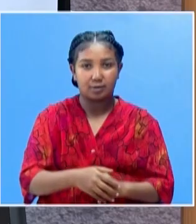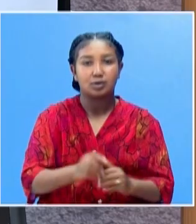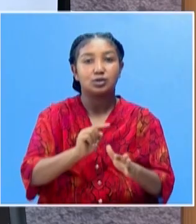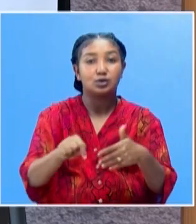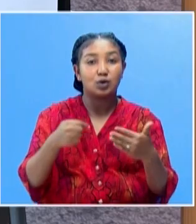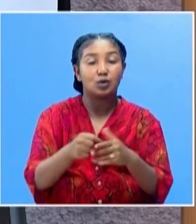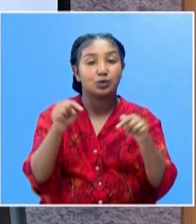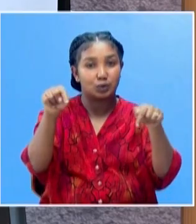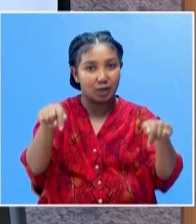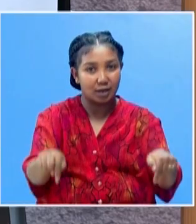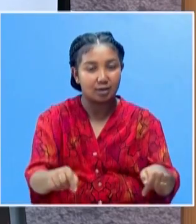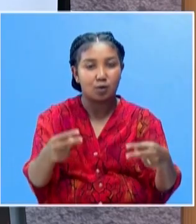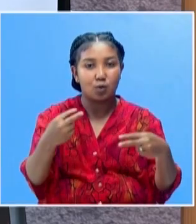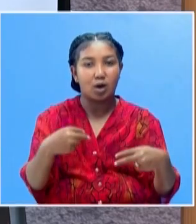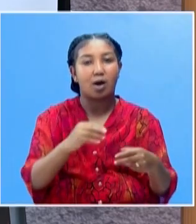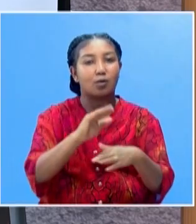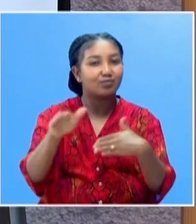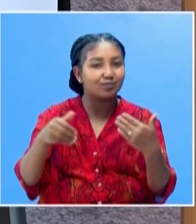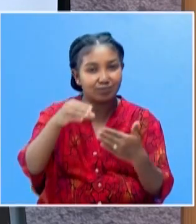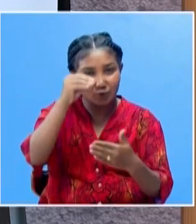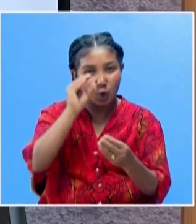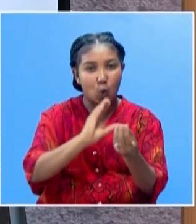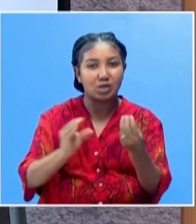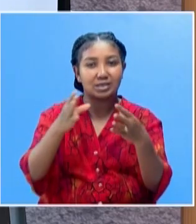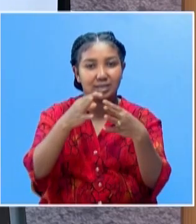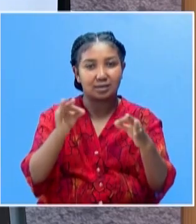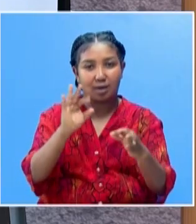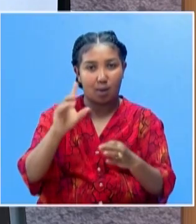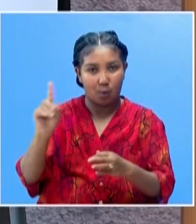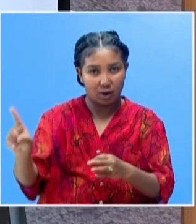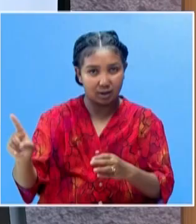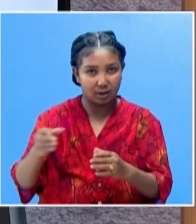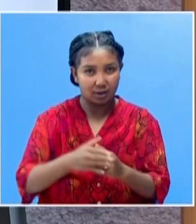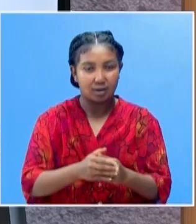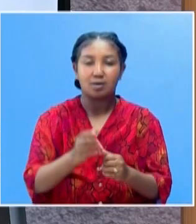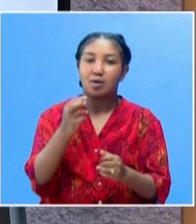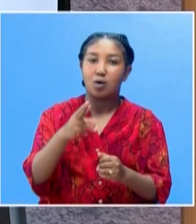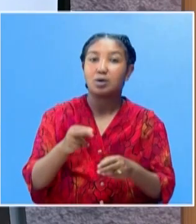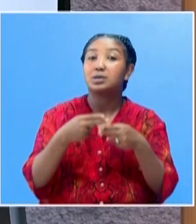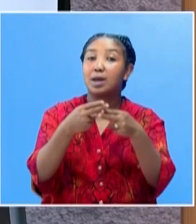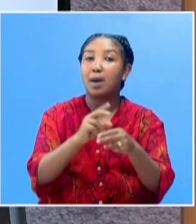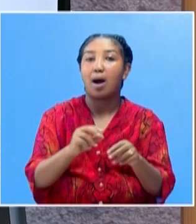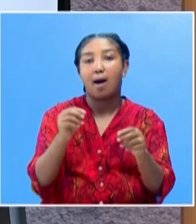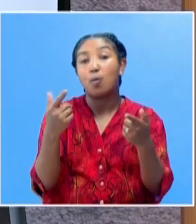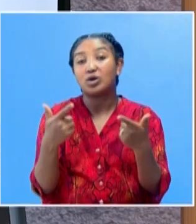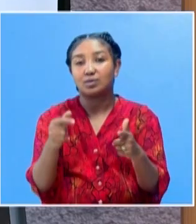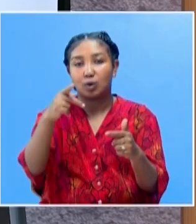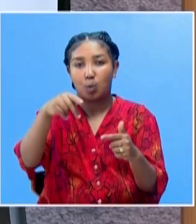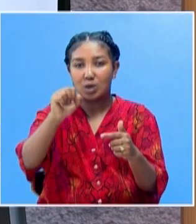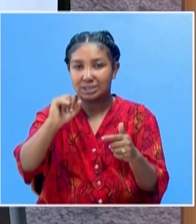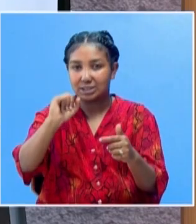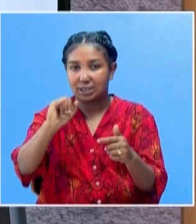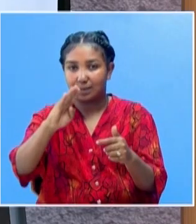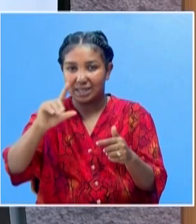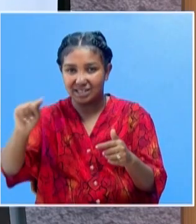So today we have all about the conditional sentence type 1, or what we call possibility